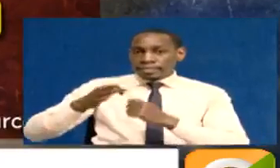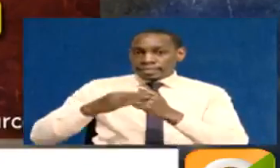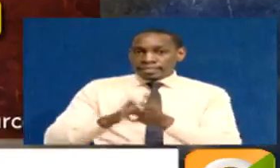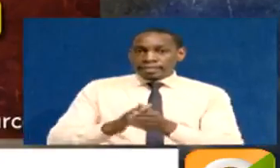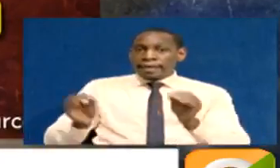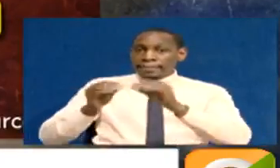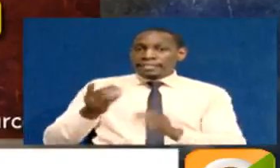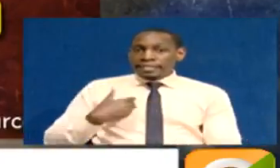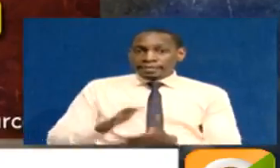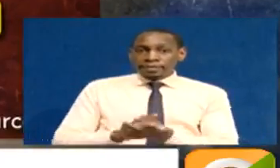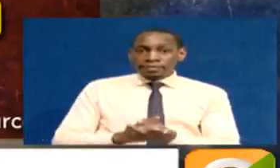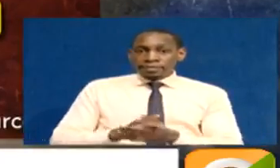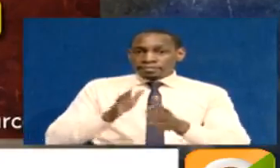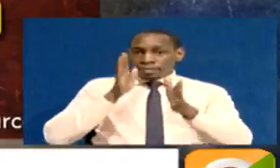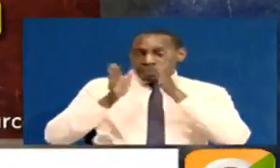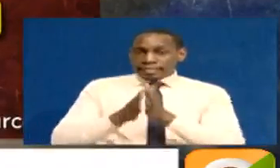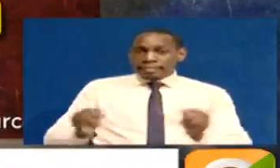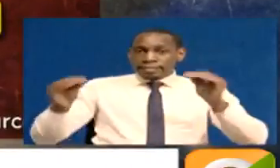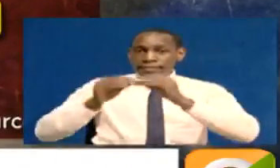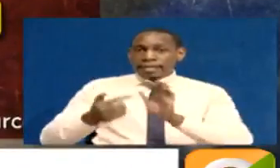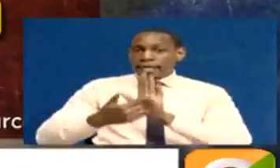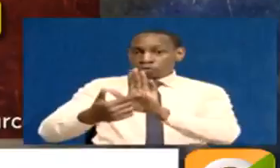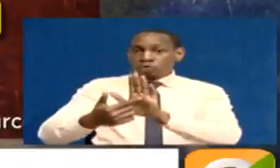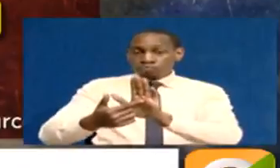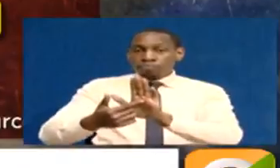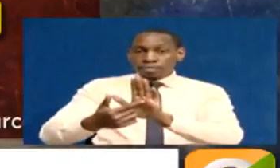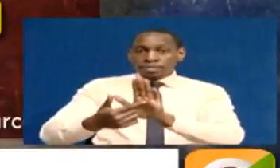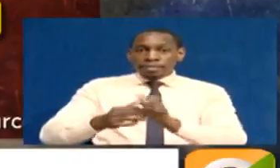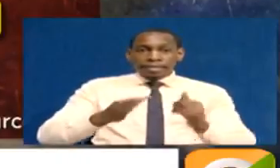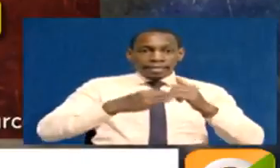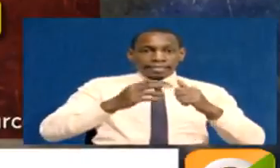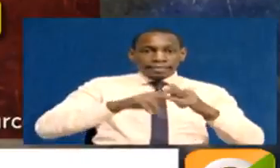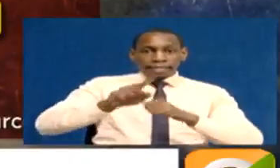92,828 for meetings, incentives, conferences, and exhibition purposes,